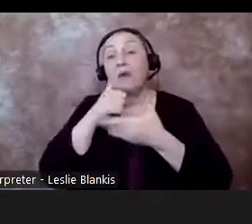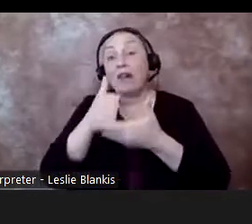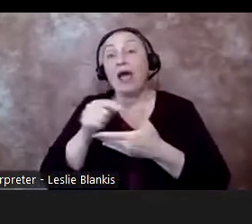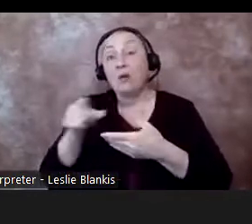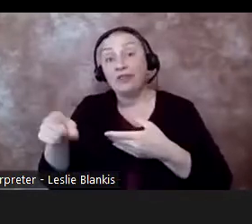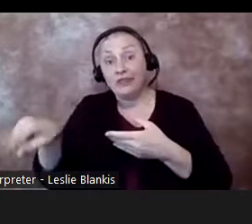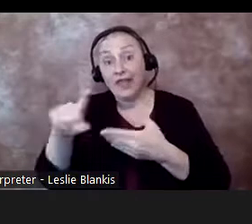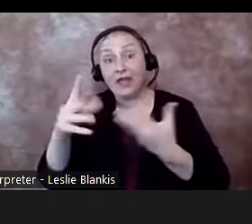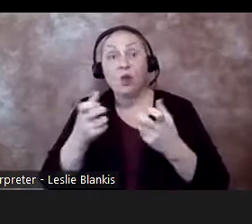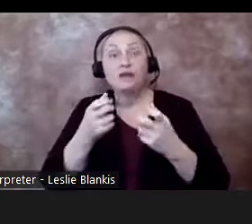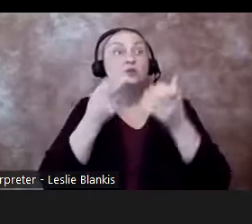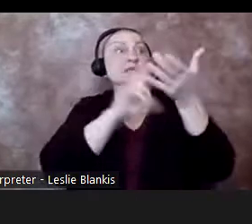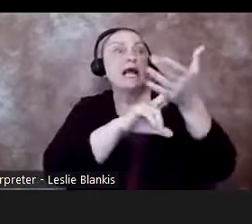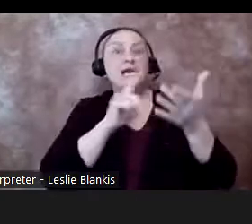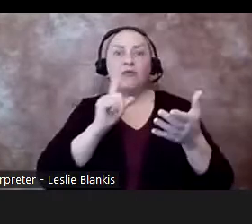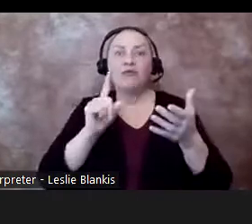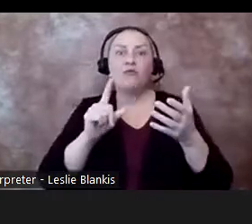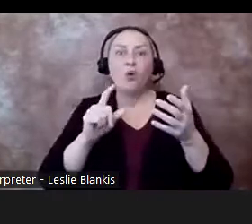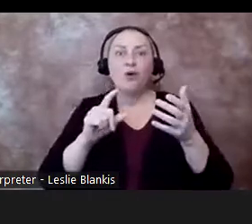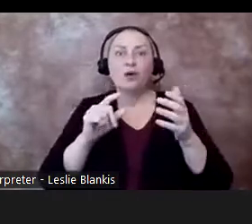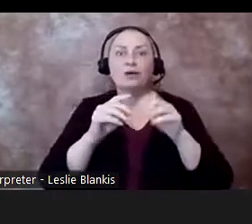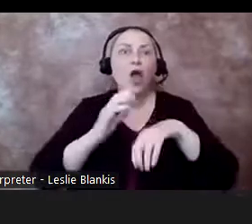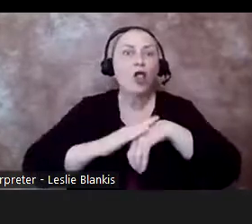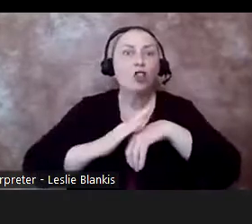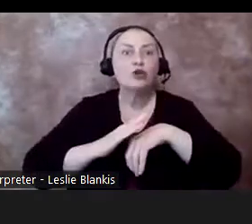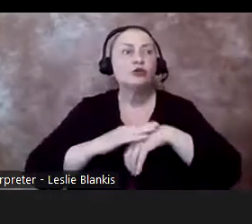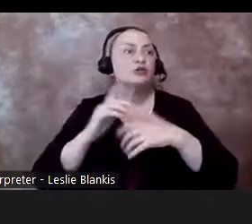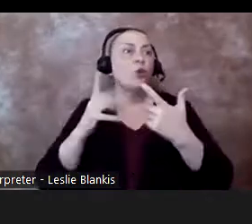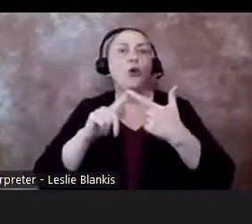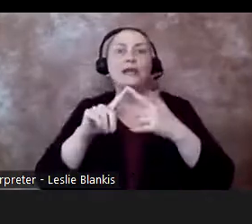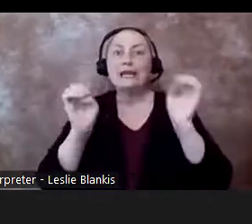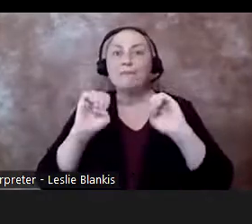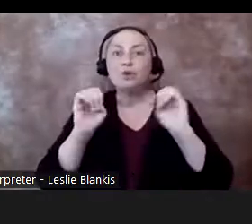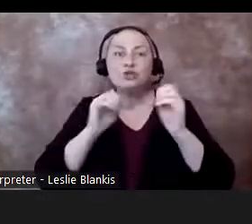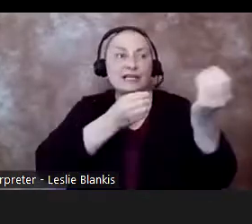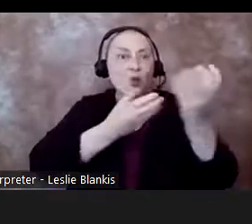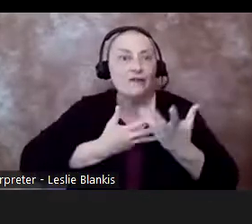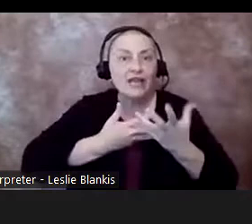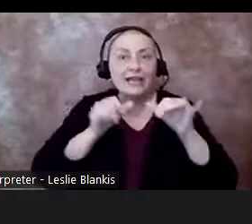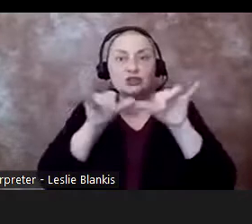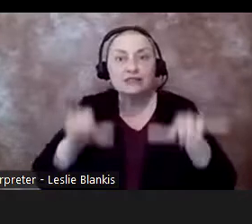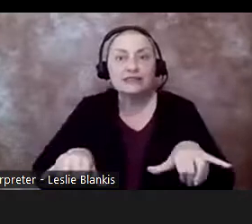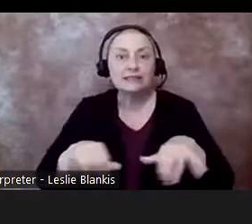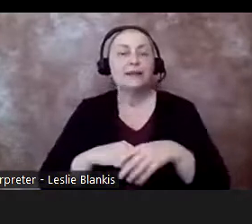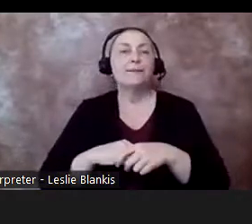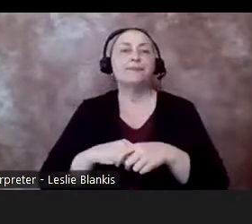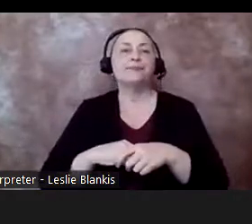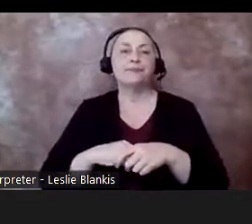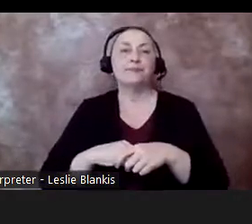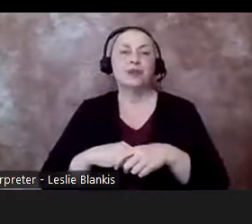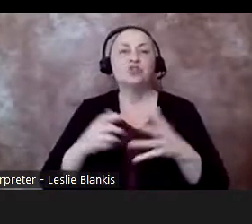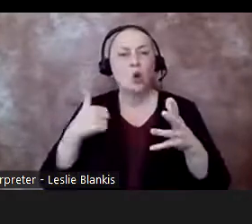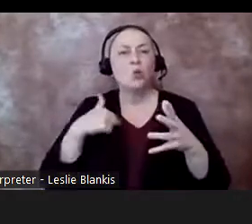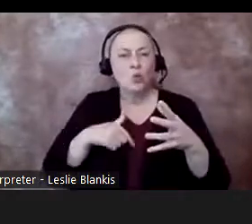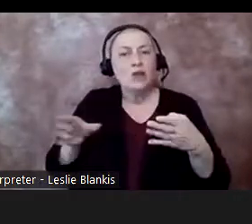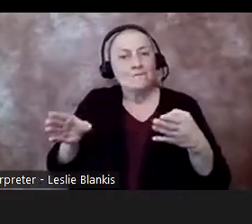alerts or any sort of emergency response, emergency notification system and things like that. So we're moving